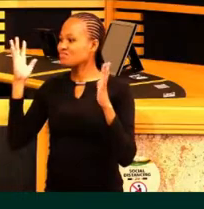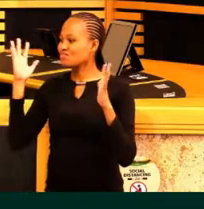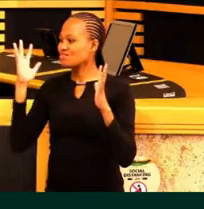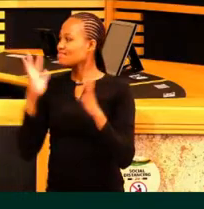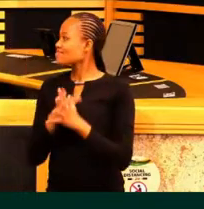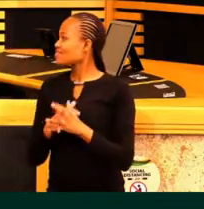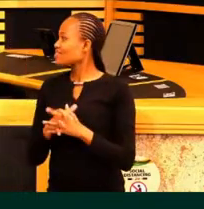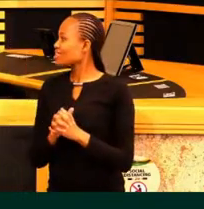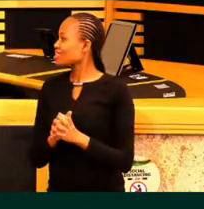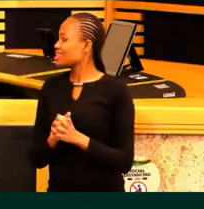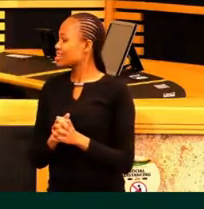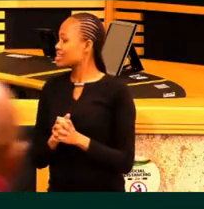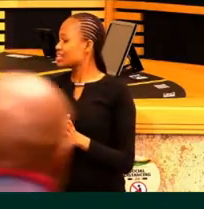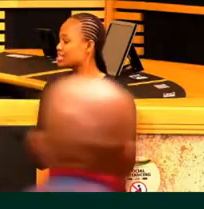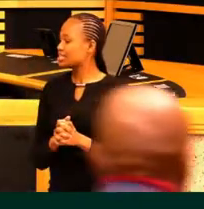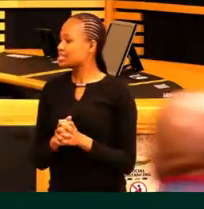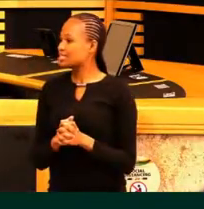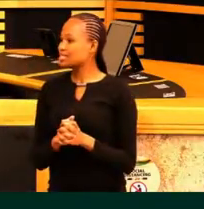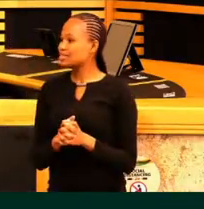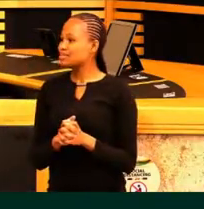honorable members